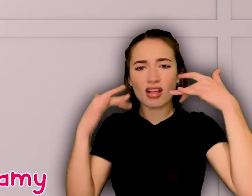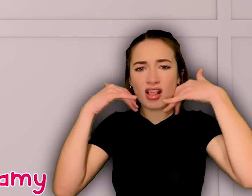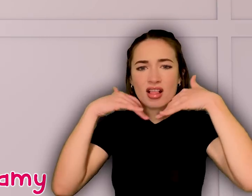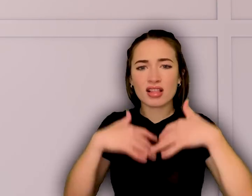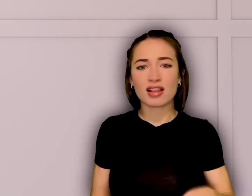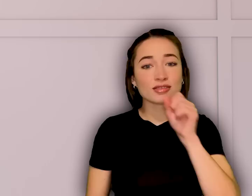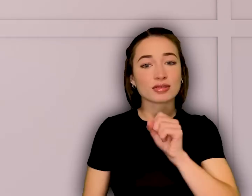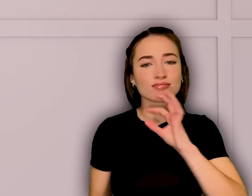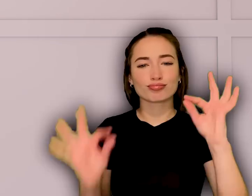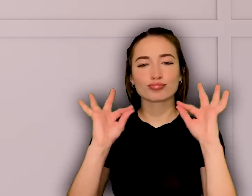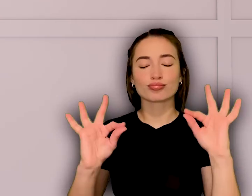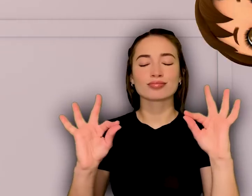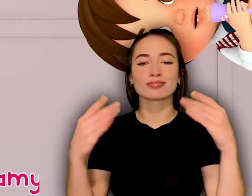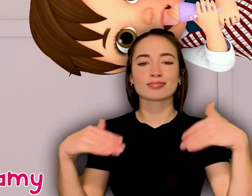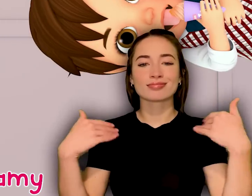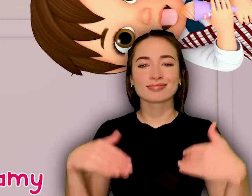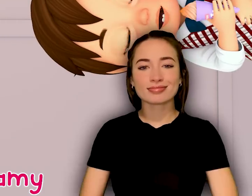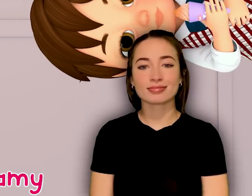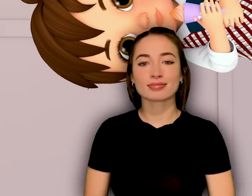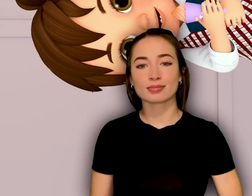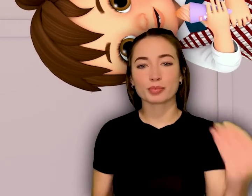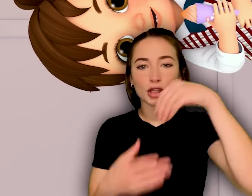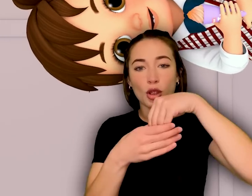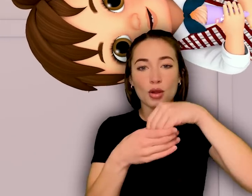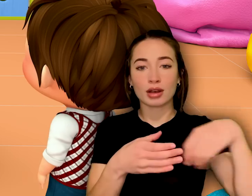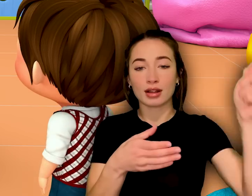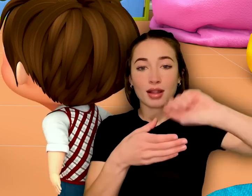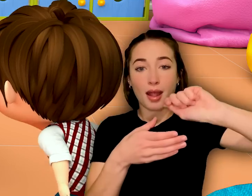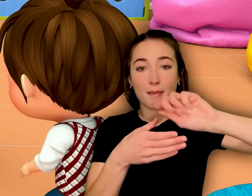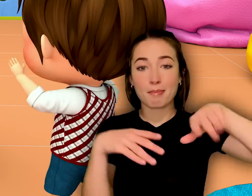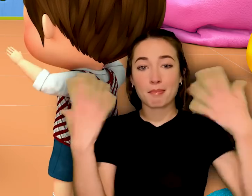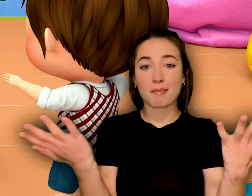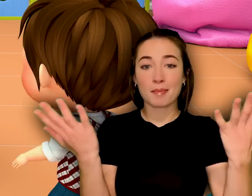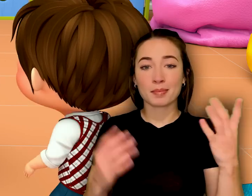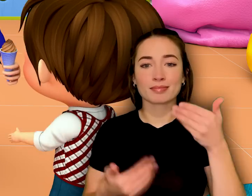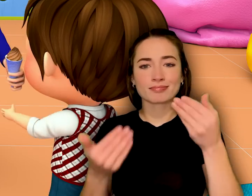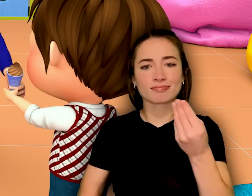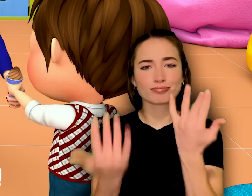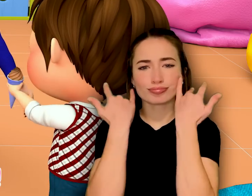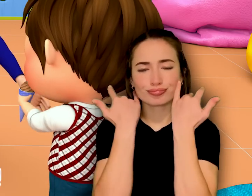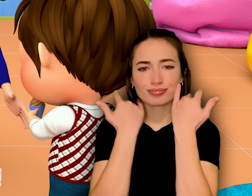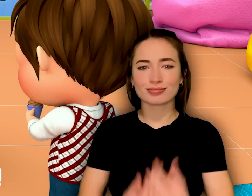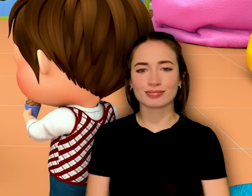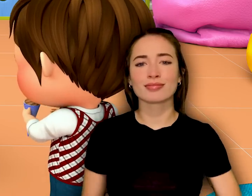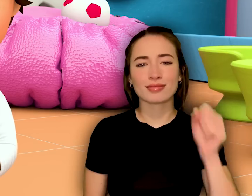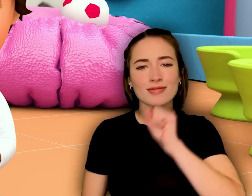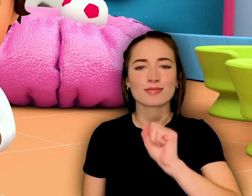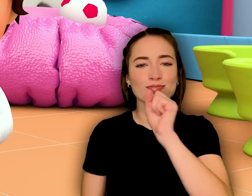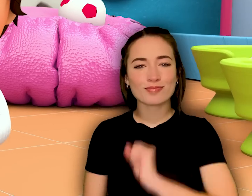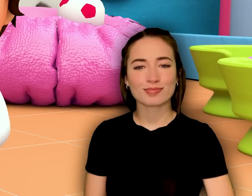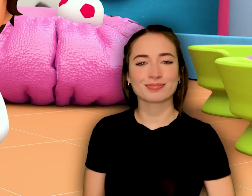day is hot and steamy ice cream is so cold and creamy put it in a cone put it in a cup I'm just going to eat it